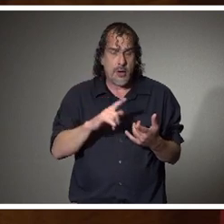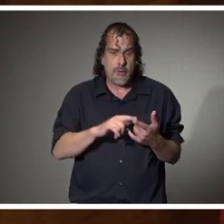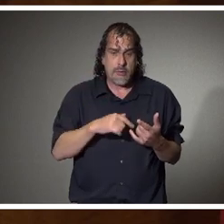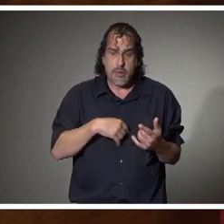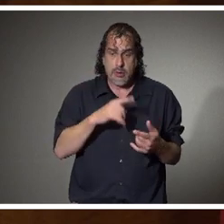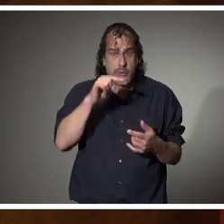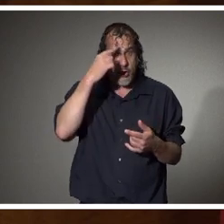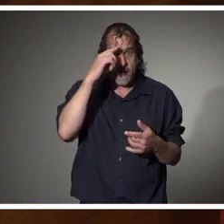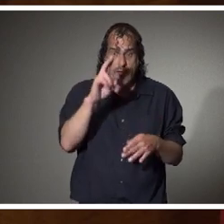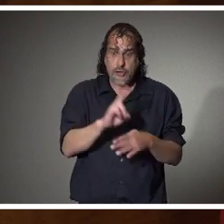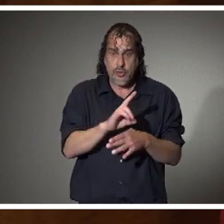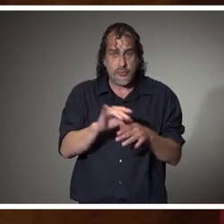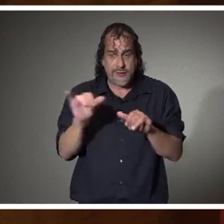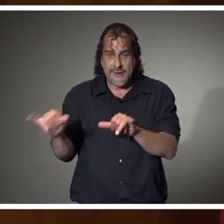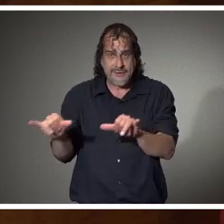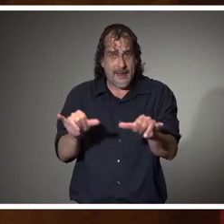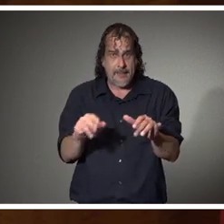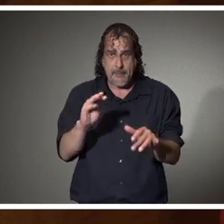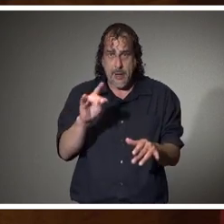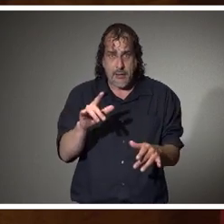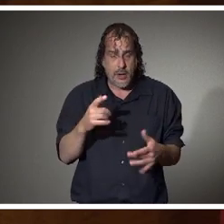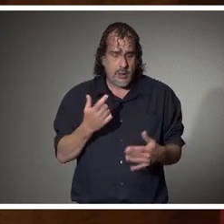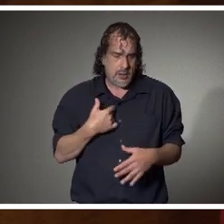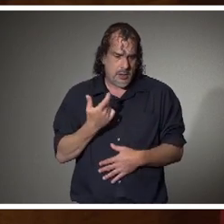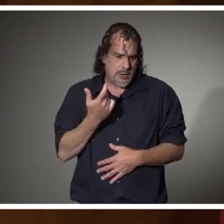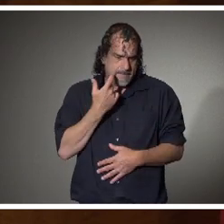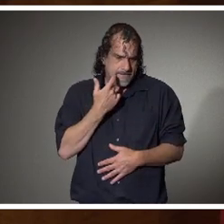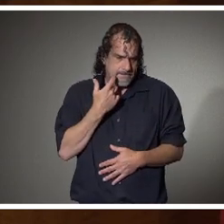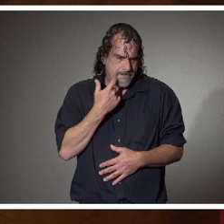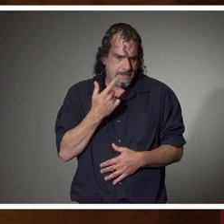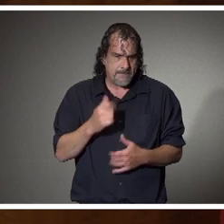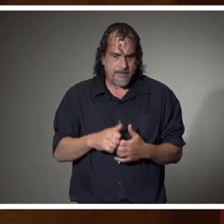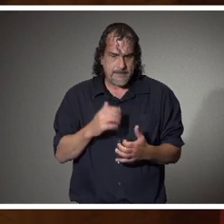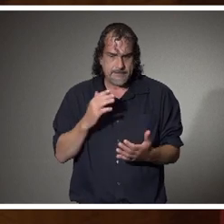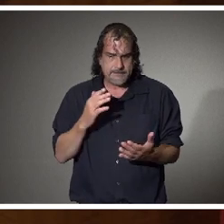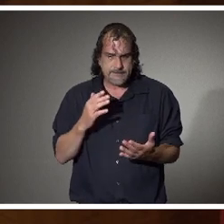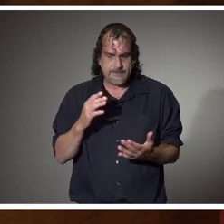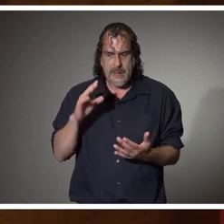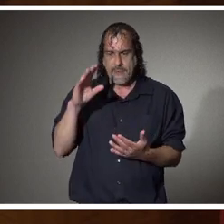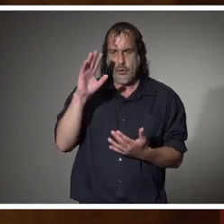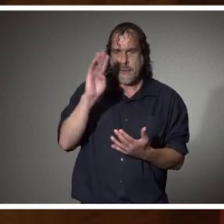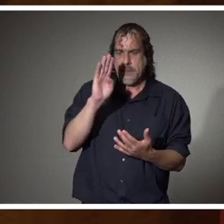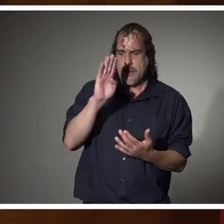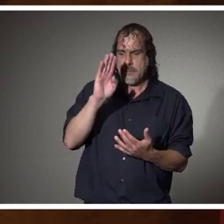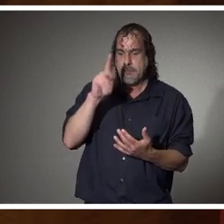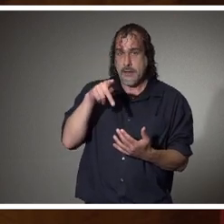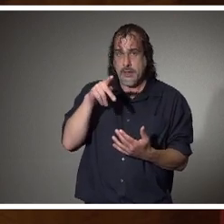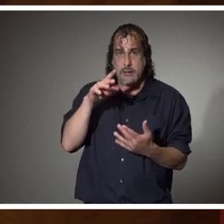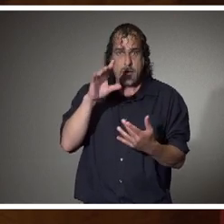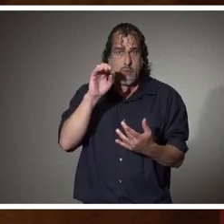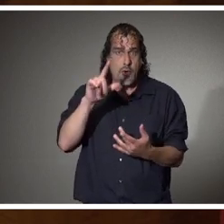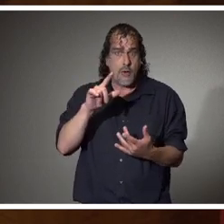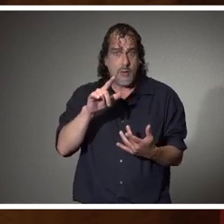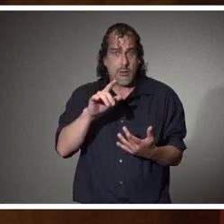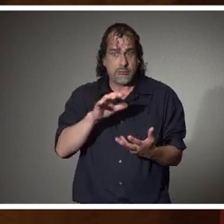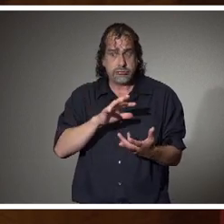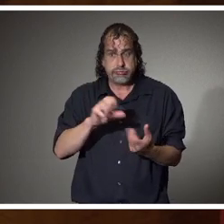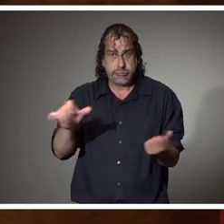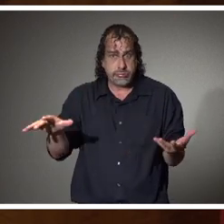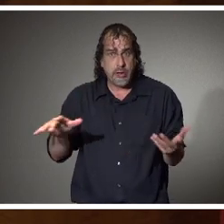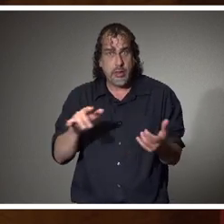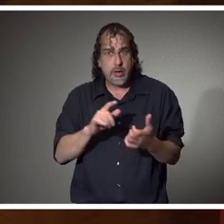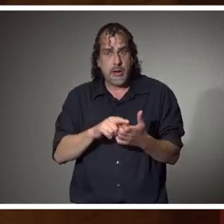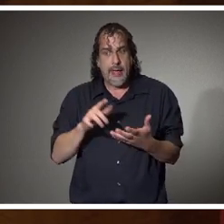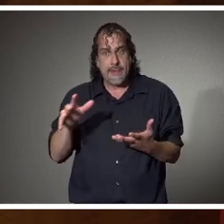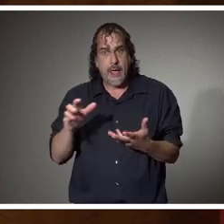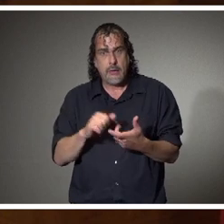exactly the same model. And then more recently, in the aftermath of the BP oil spill, the Restore Act was passed by the